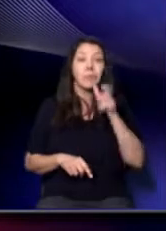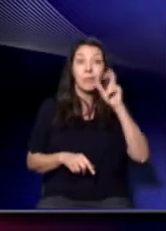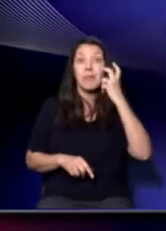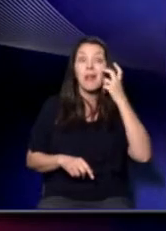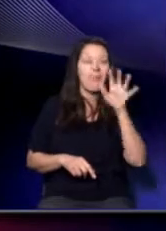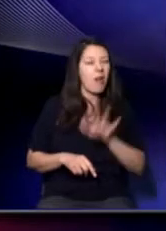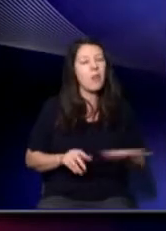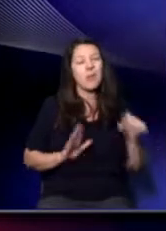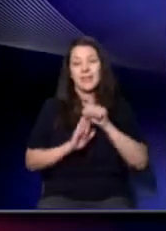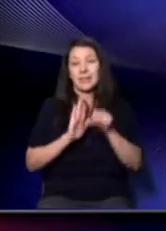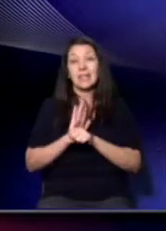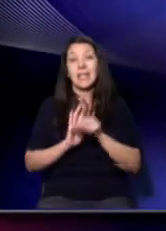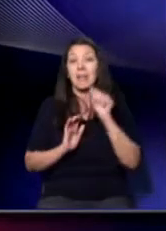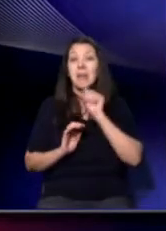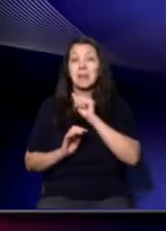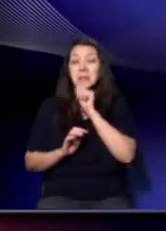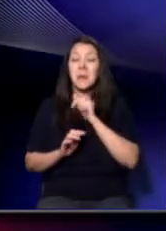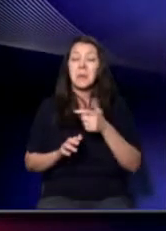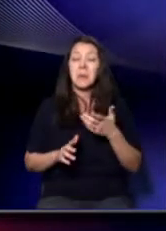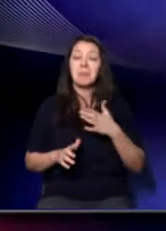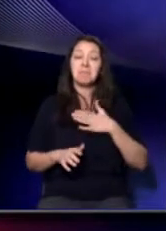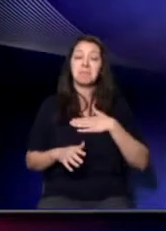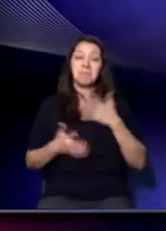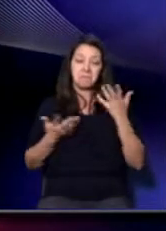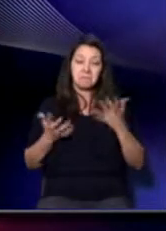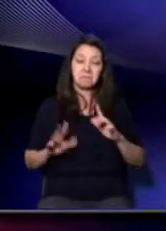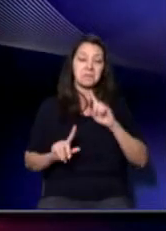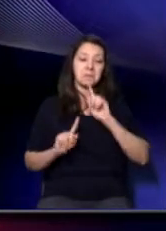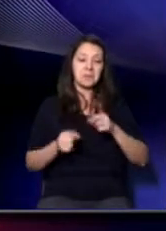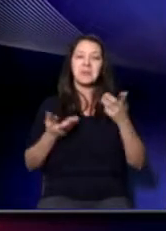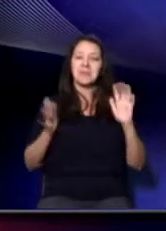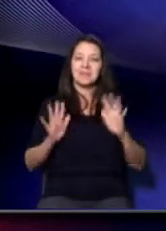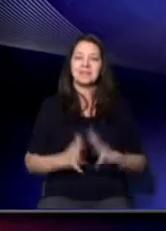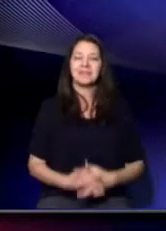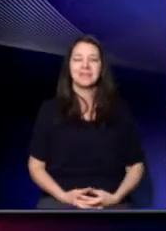Arizona. And that's my report.